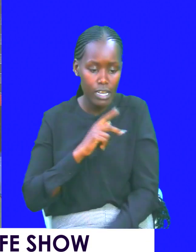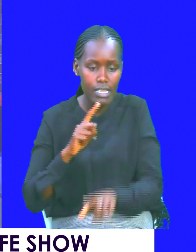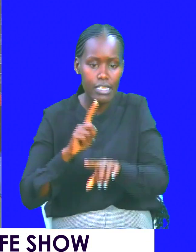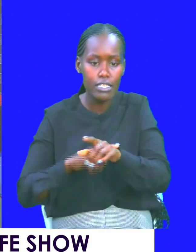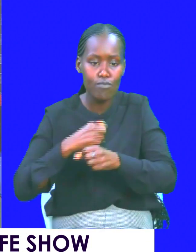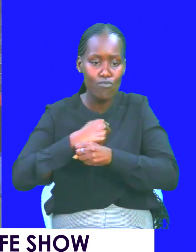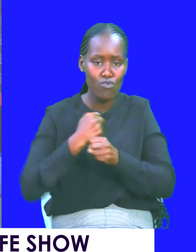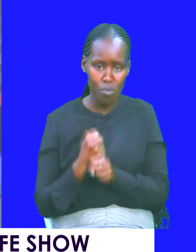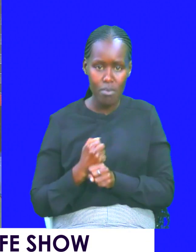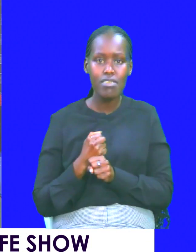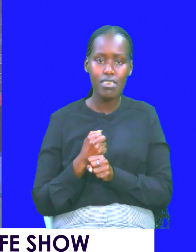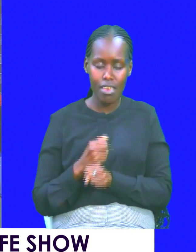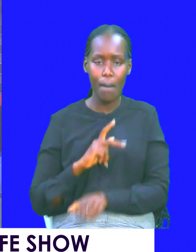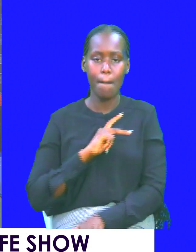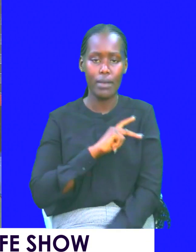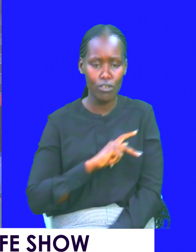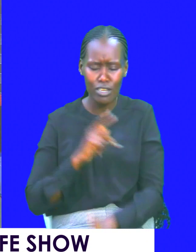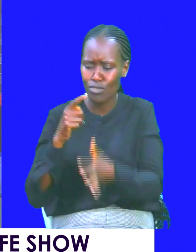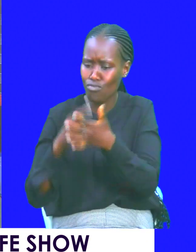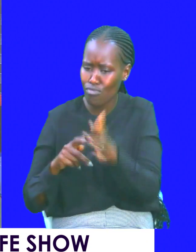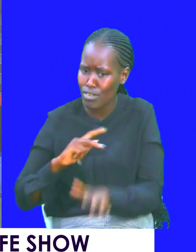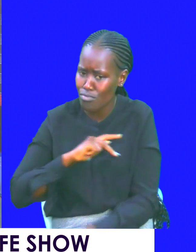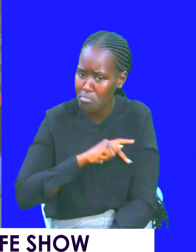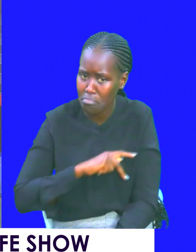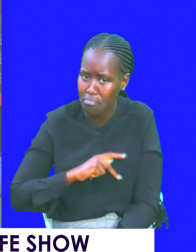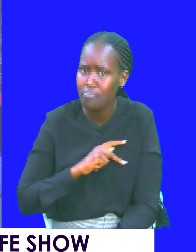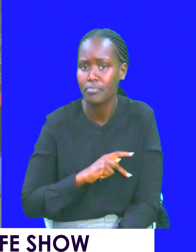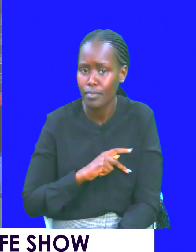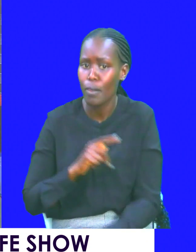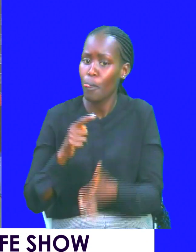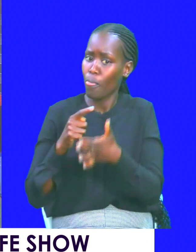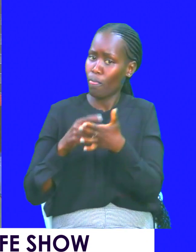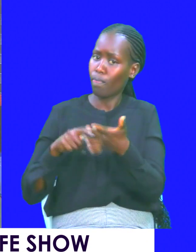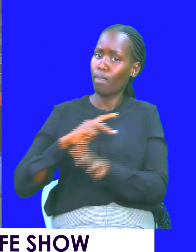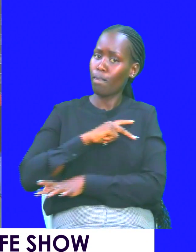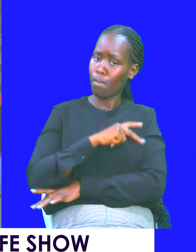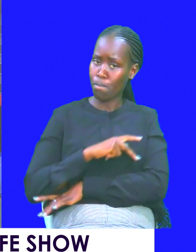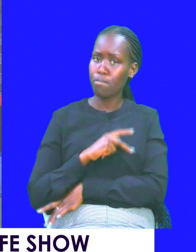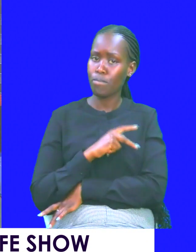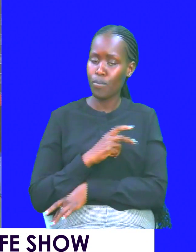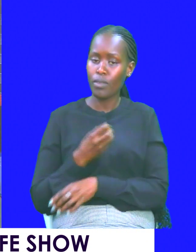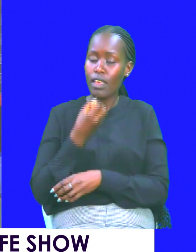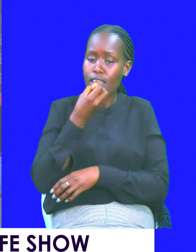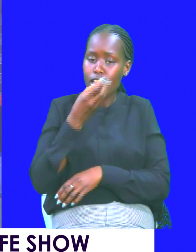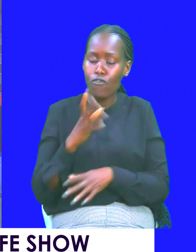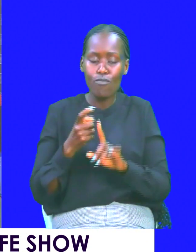identity. What is your personality? What is your personality being informed